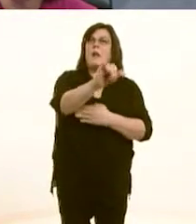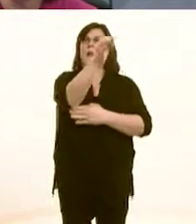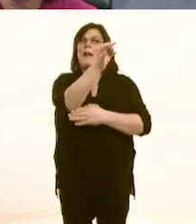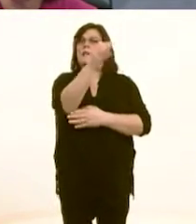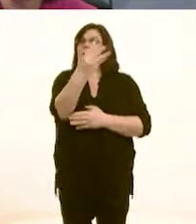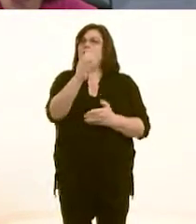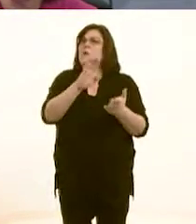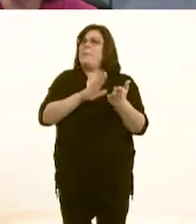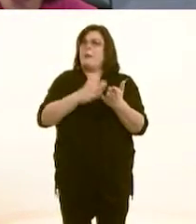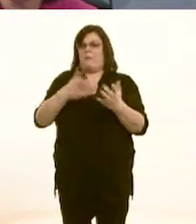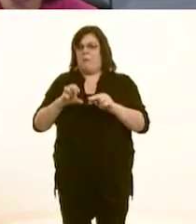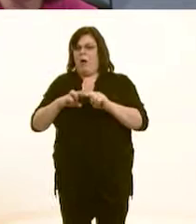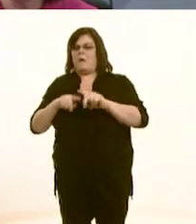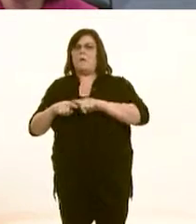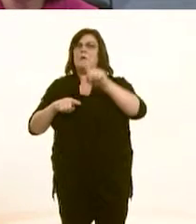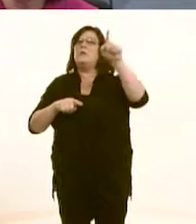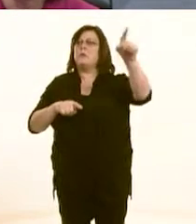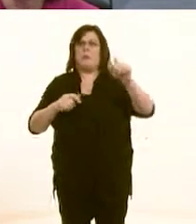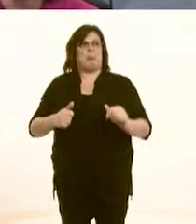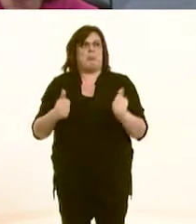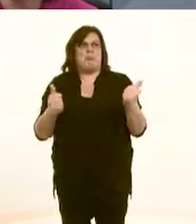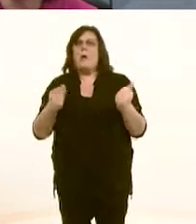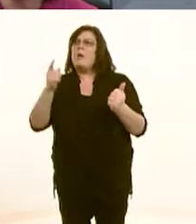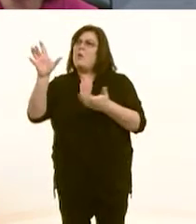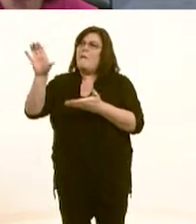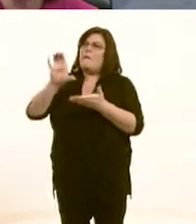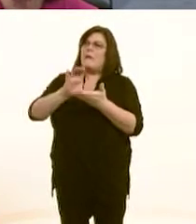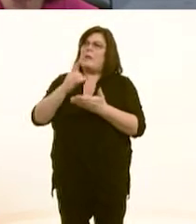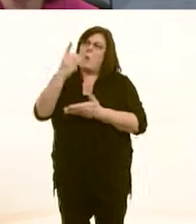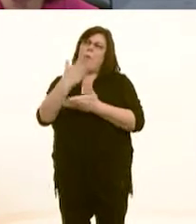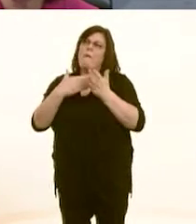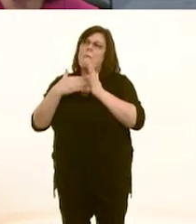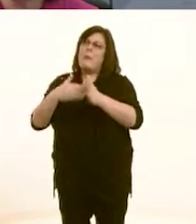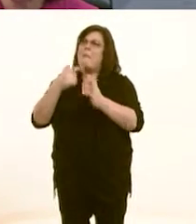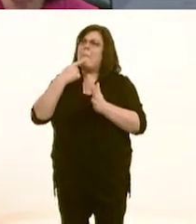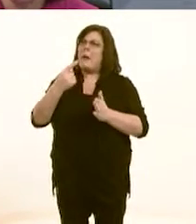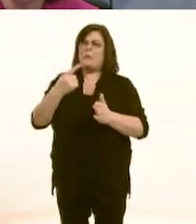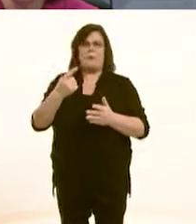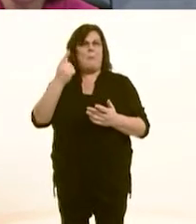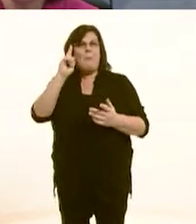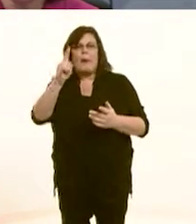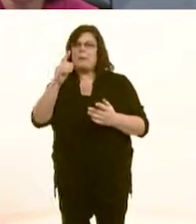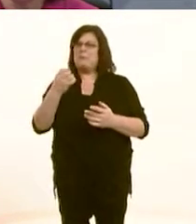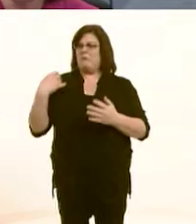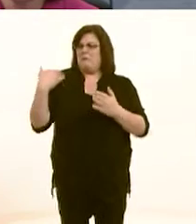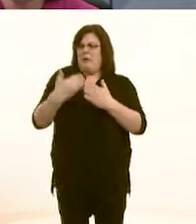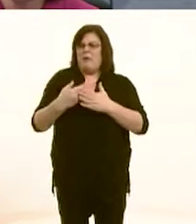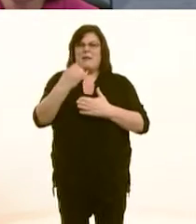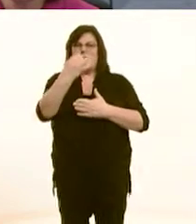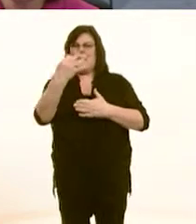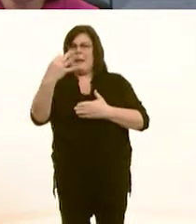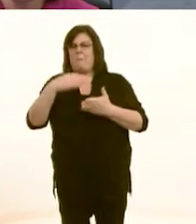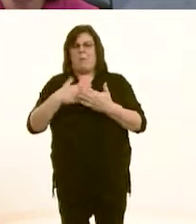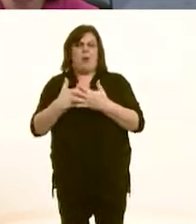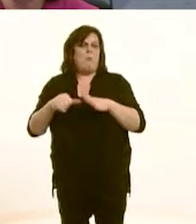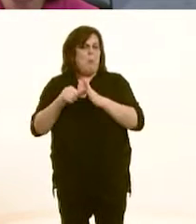to you is it's an investment that you are putting in of £1.5 million, and to say the last 7-8 months has been chaotic, to say the least,